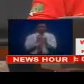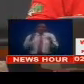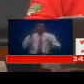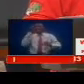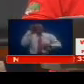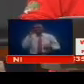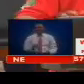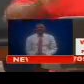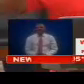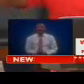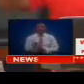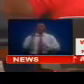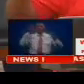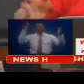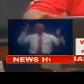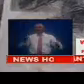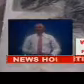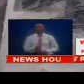ah, omunyari.